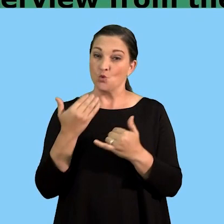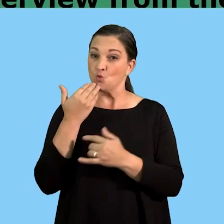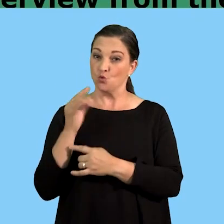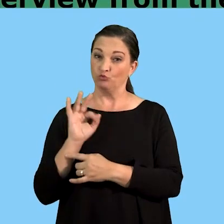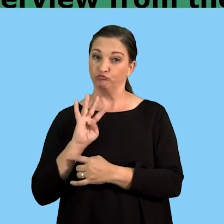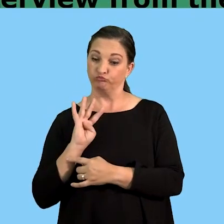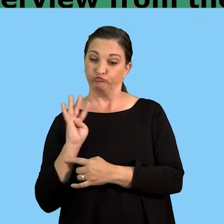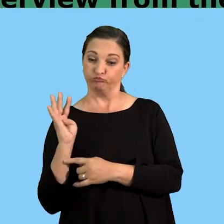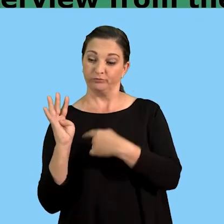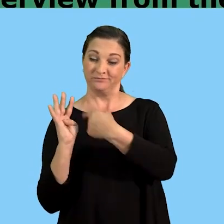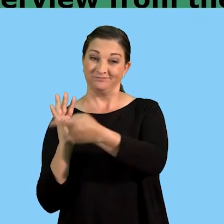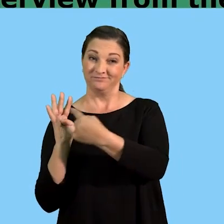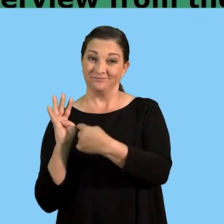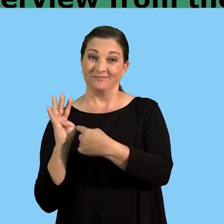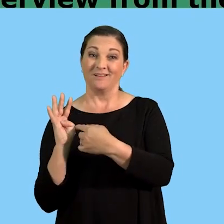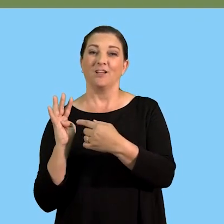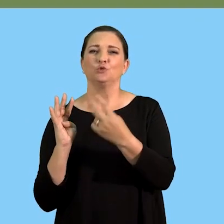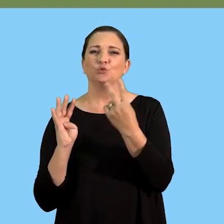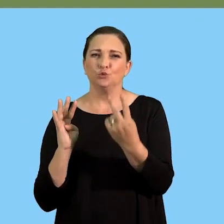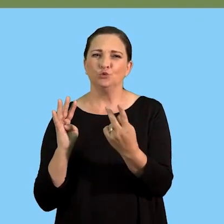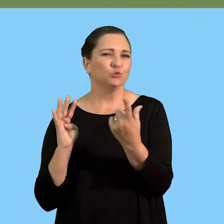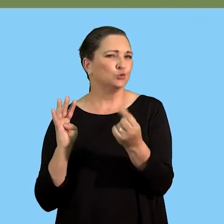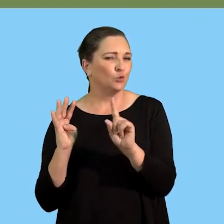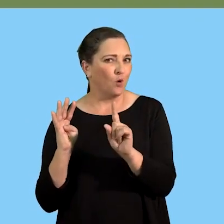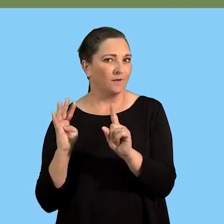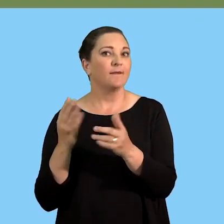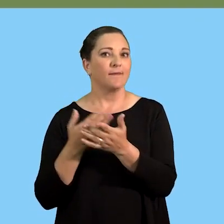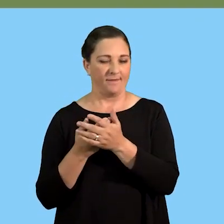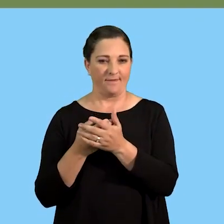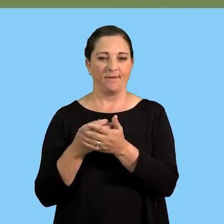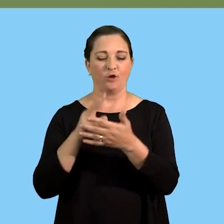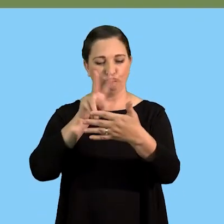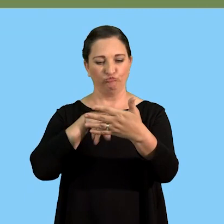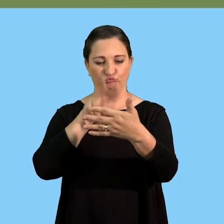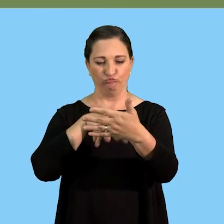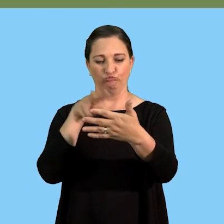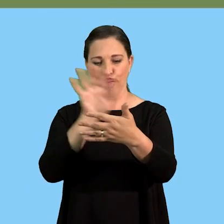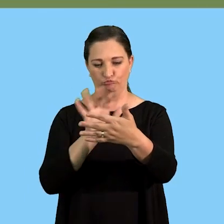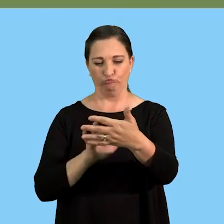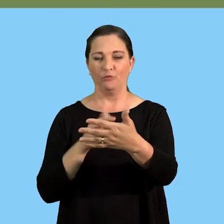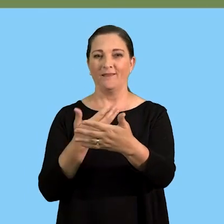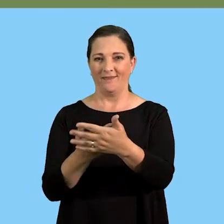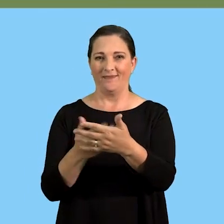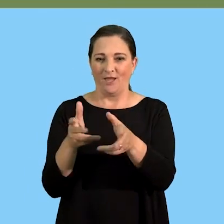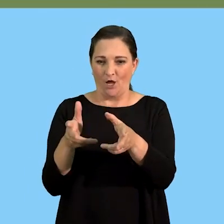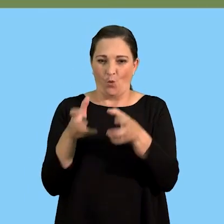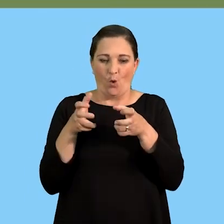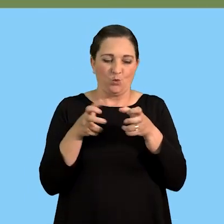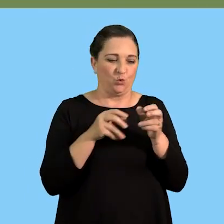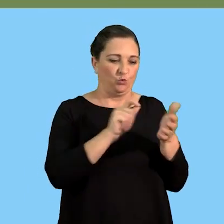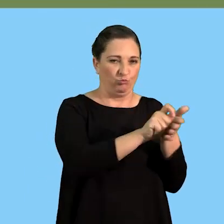interview from the scenario. And then let's look at the scenario